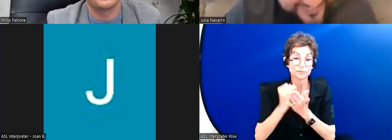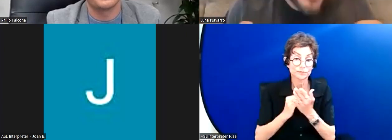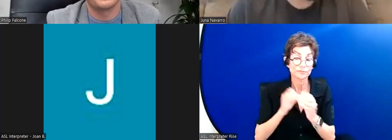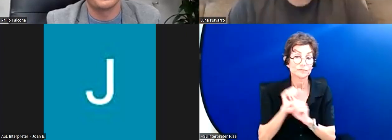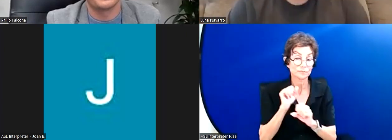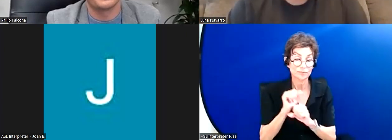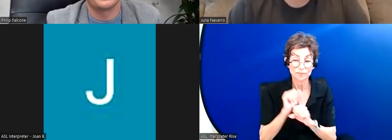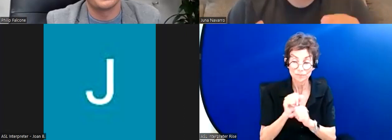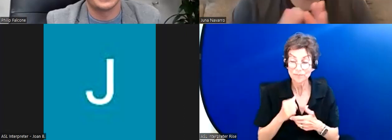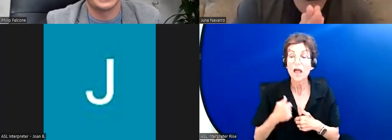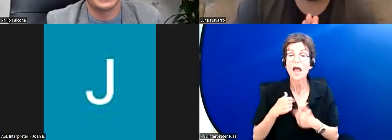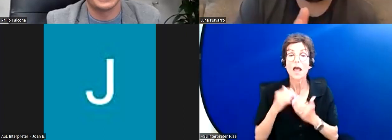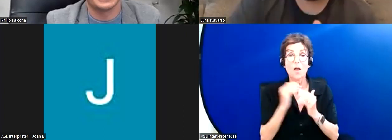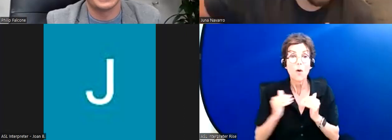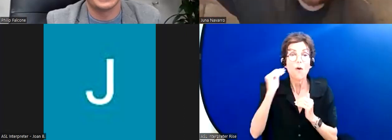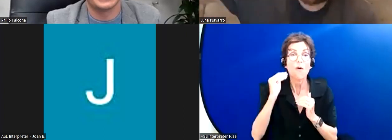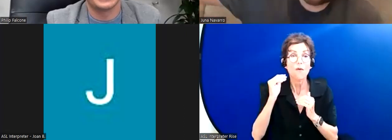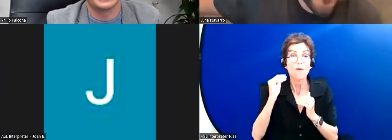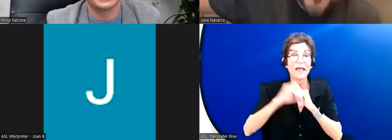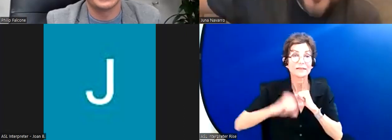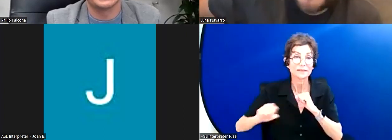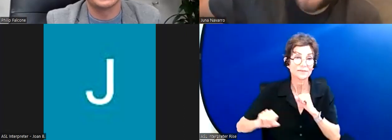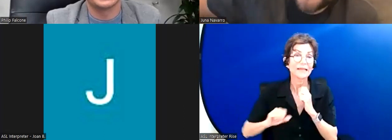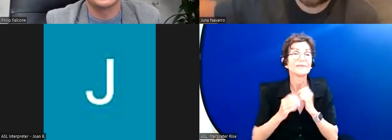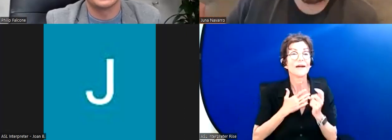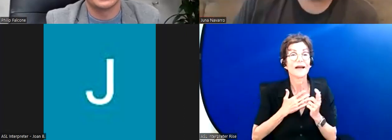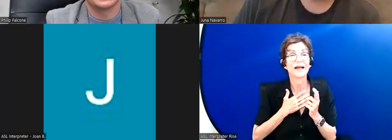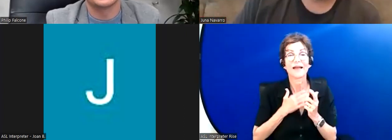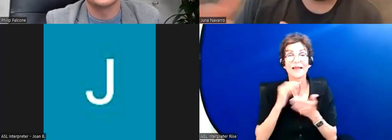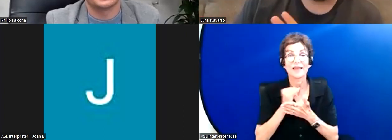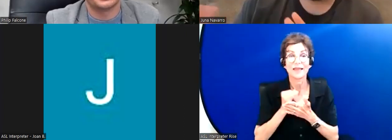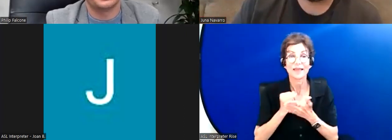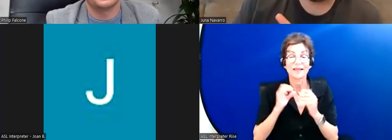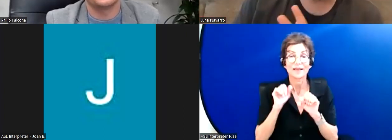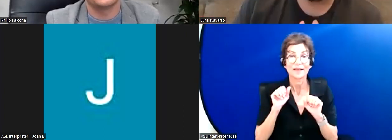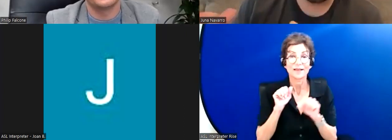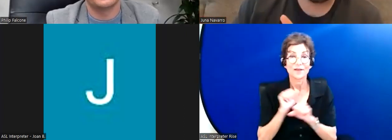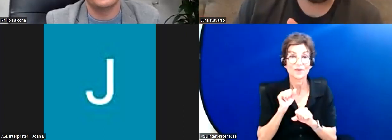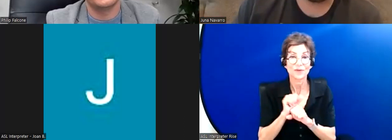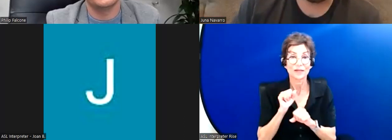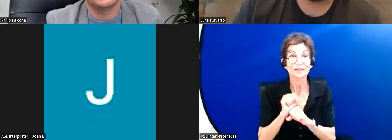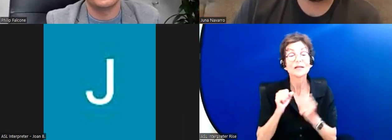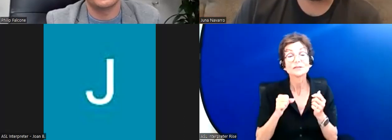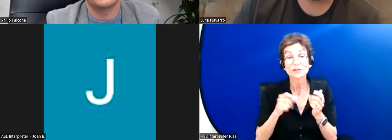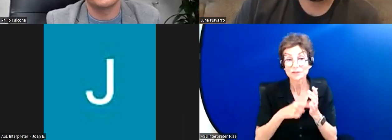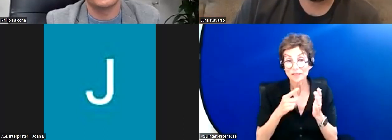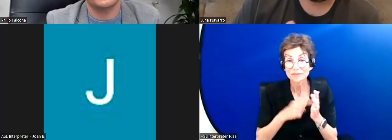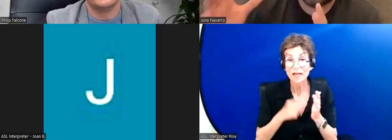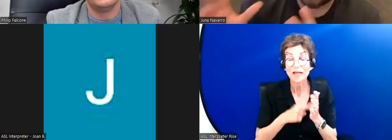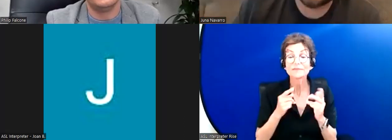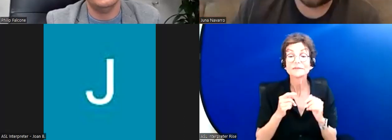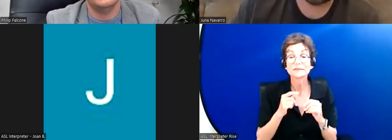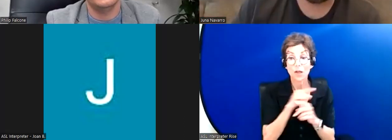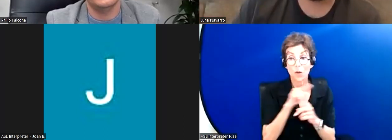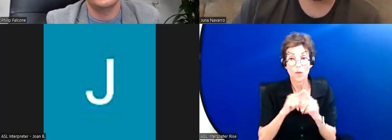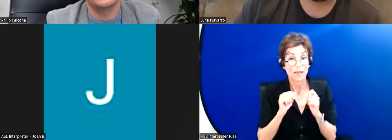done in 2 weeks, and then sometimes it gets done like in 3 to 4 weeks. So as an organization, also be flexible. Sometimes when the